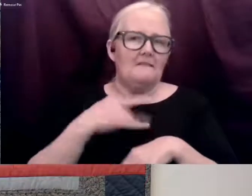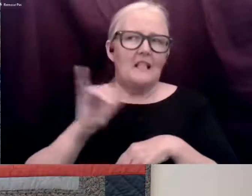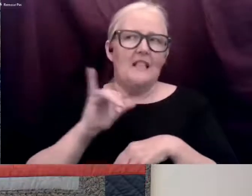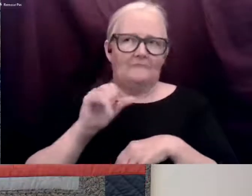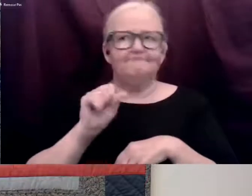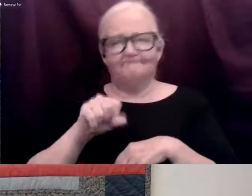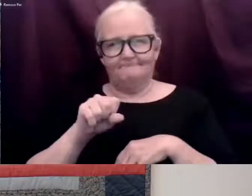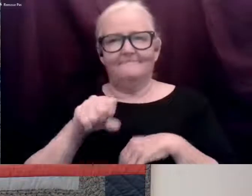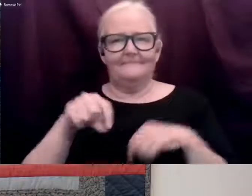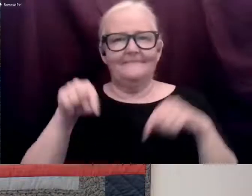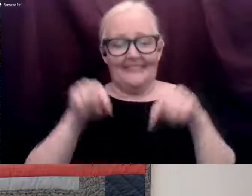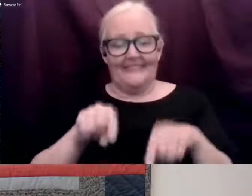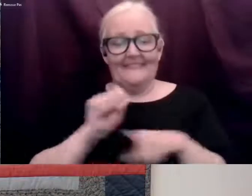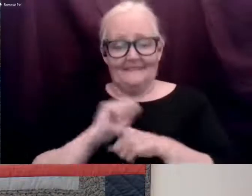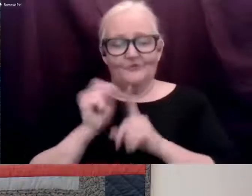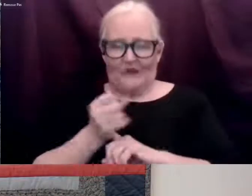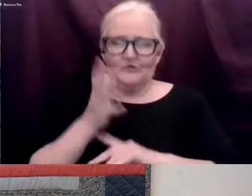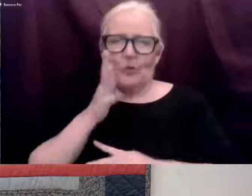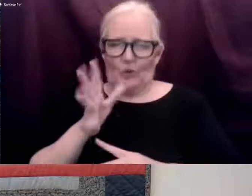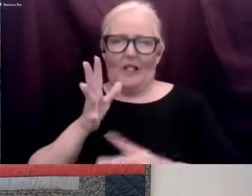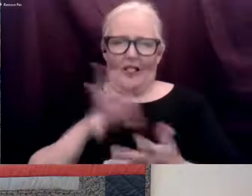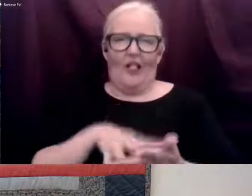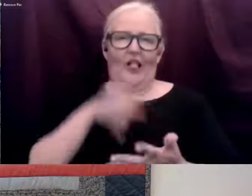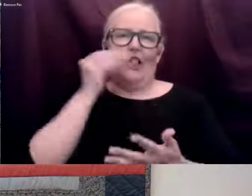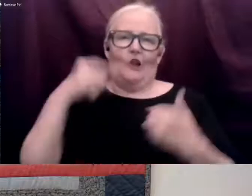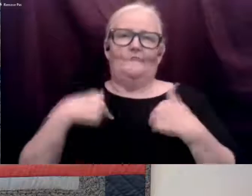Here ends the reading.